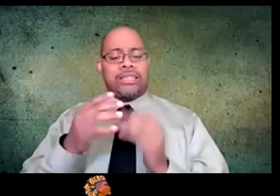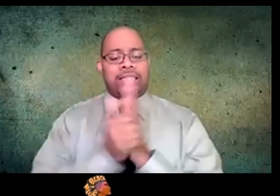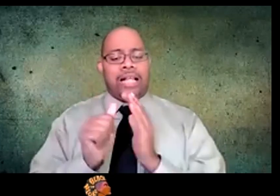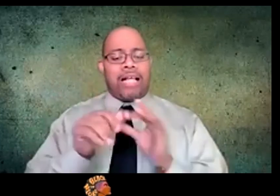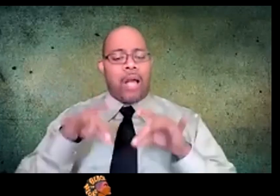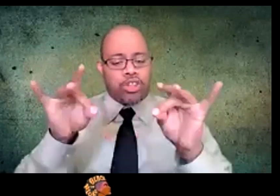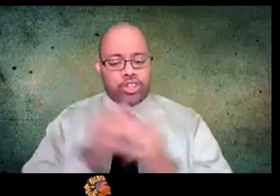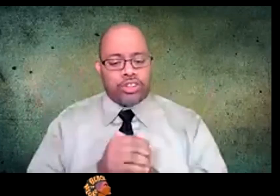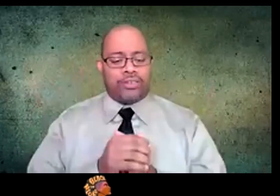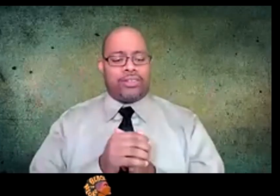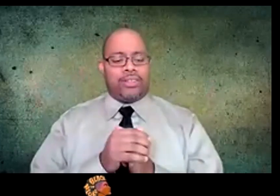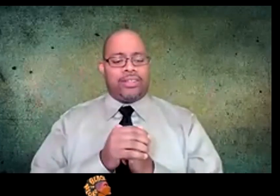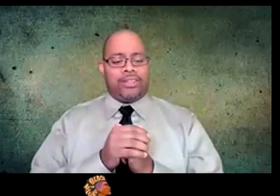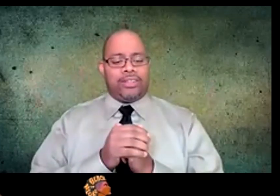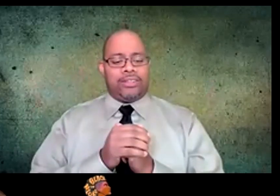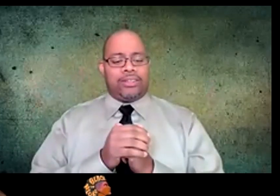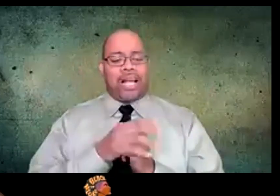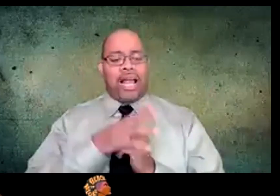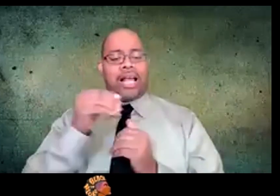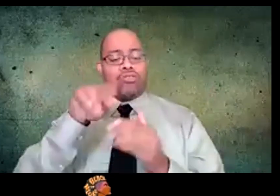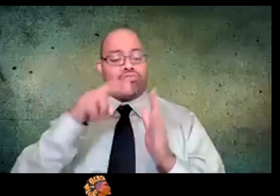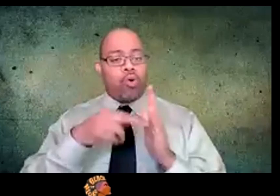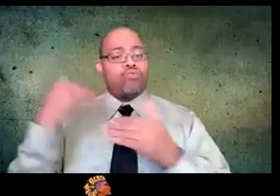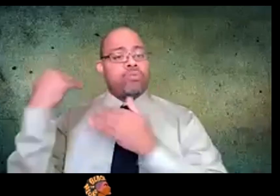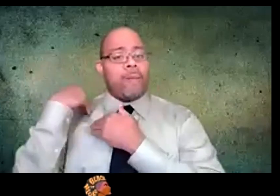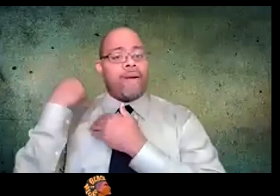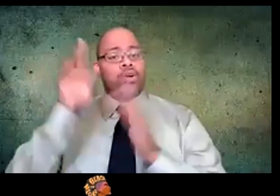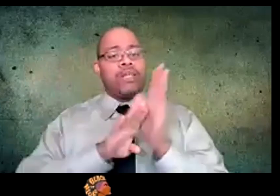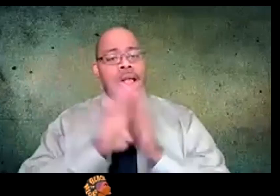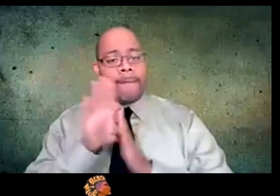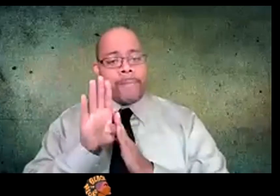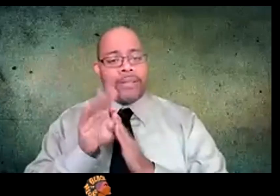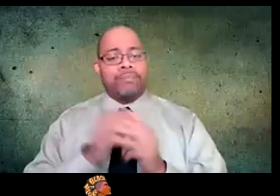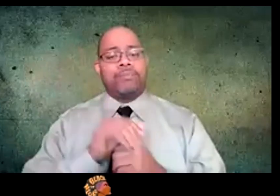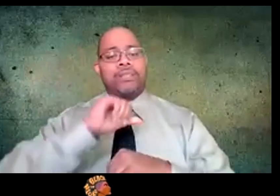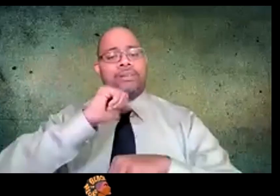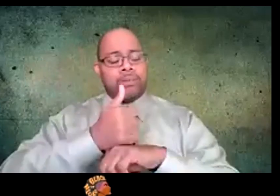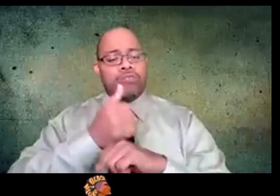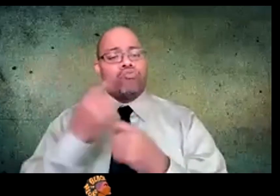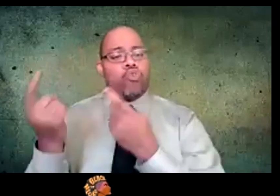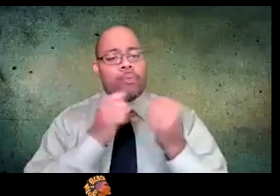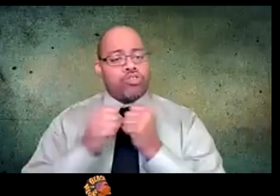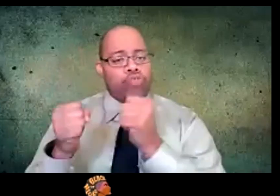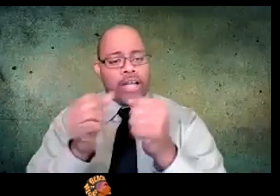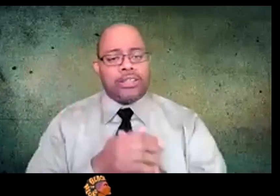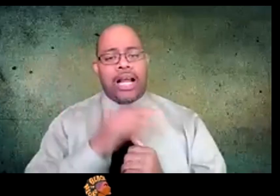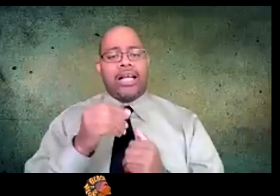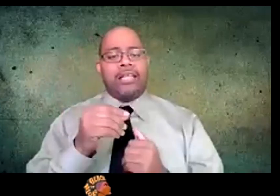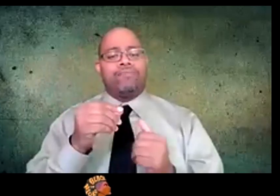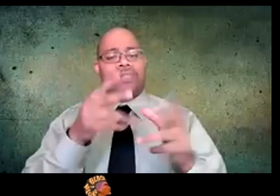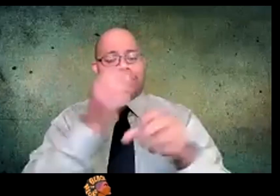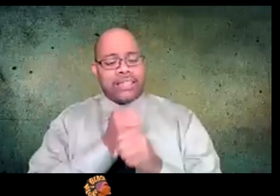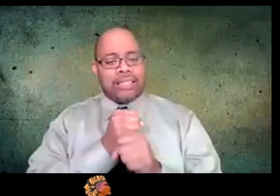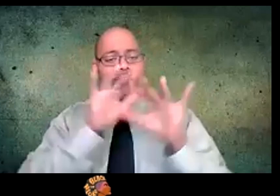Cerevel Therapeutics. So in his role, he's really responsible for developing and implementing recruitment strategies to attract diverse talent